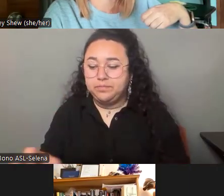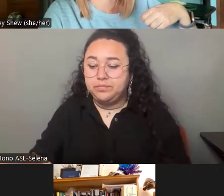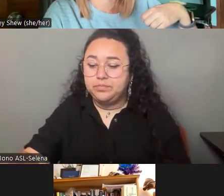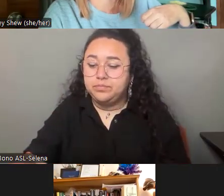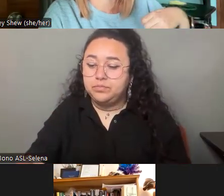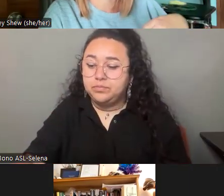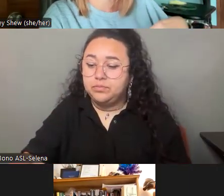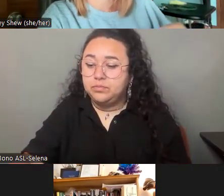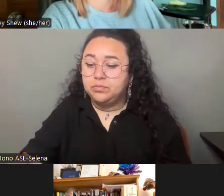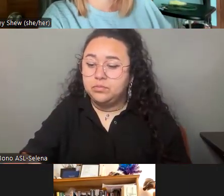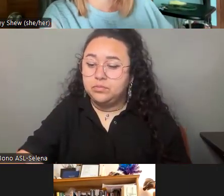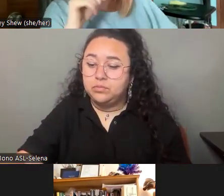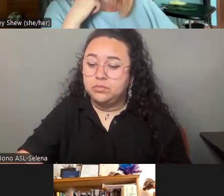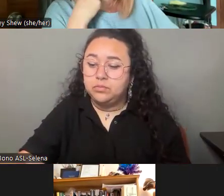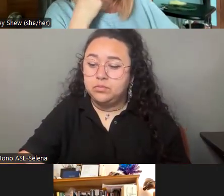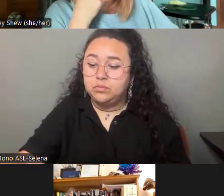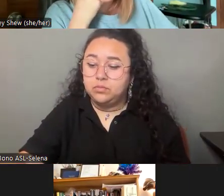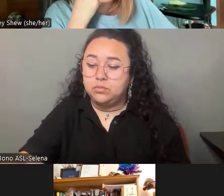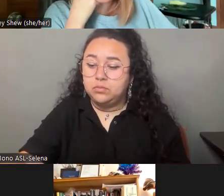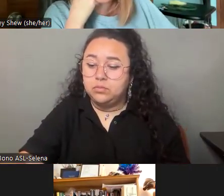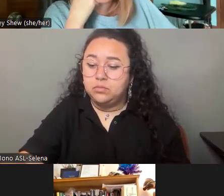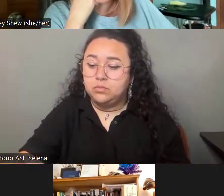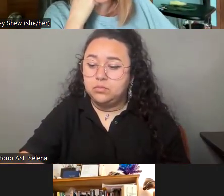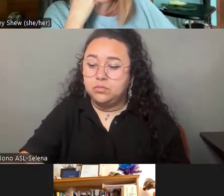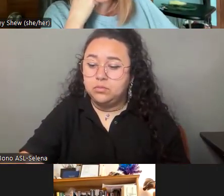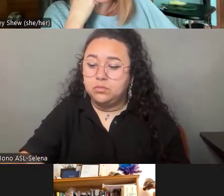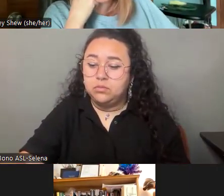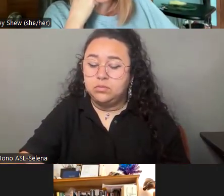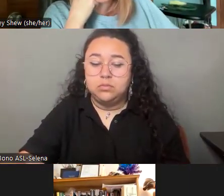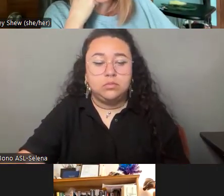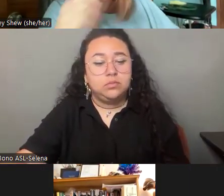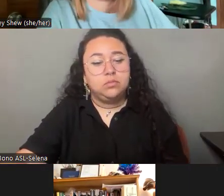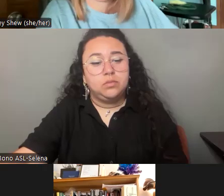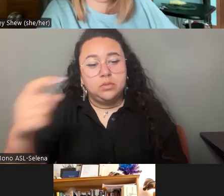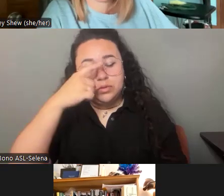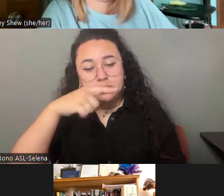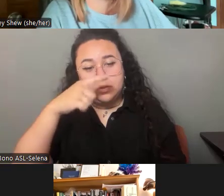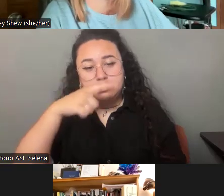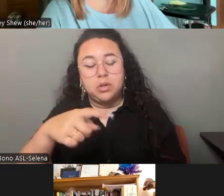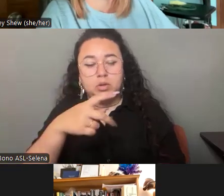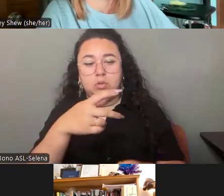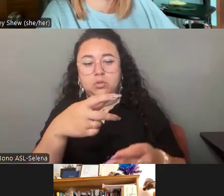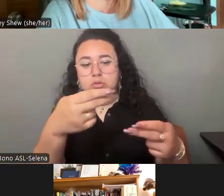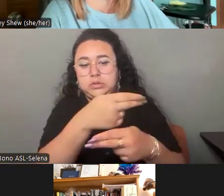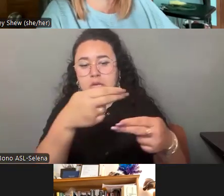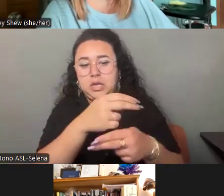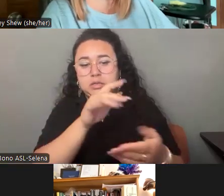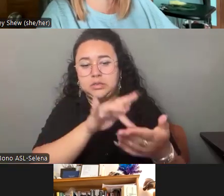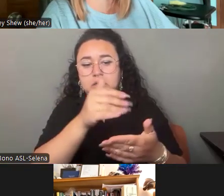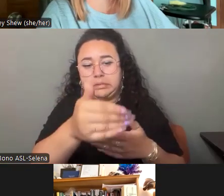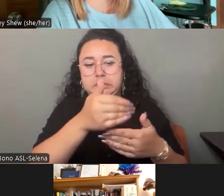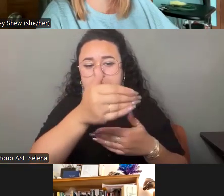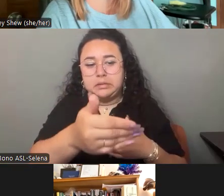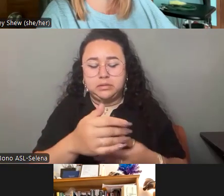Thank you, Ashley. If you wouldn't mind being the keeper of the slides for this, I appreciate